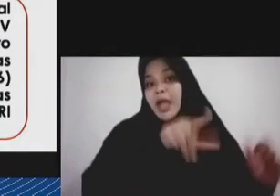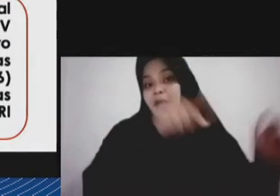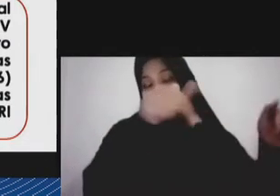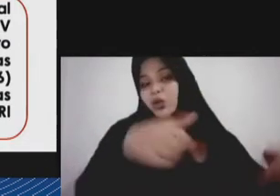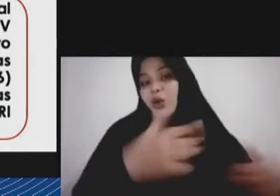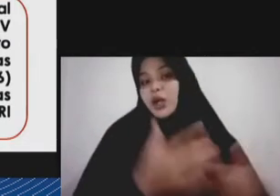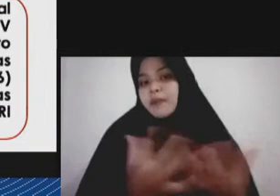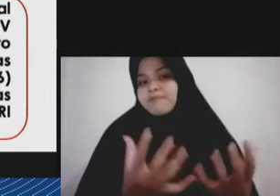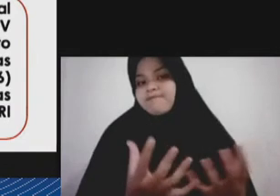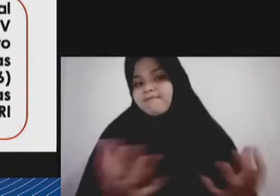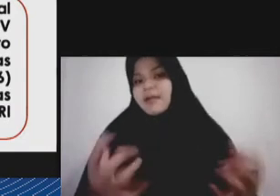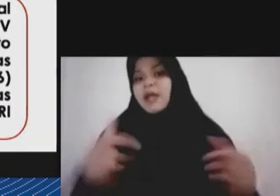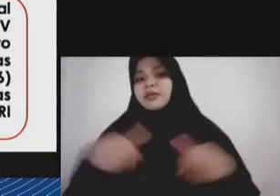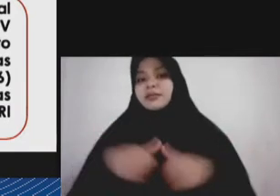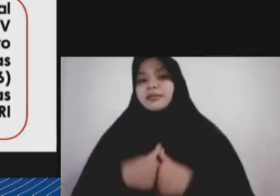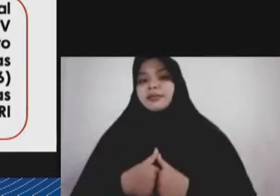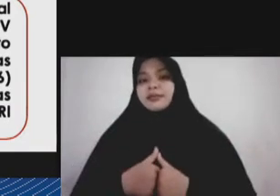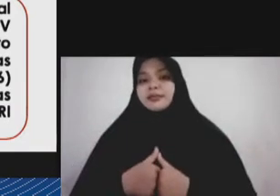to be regulated